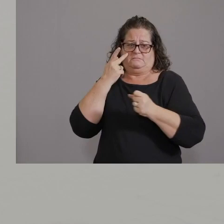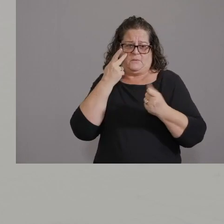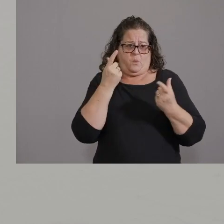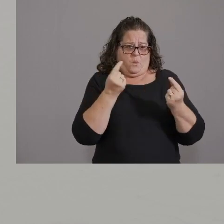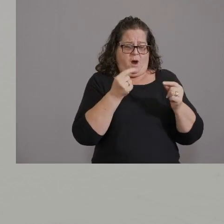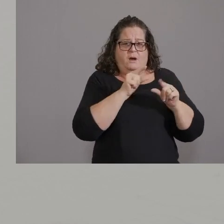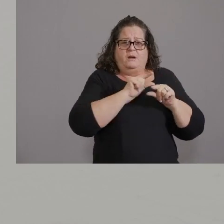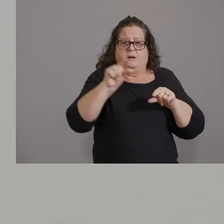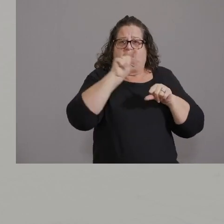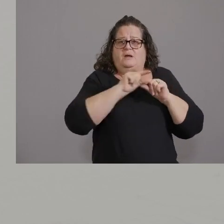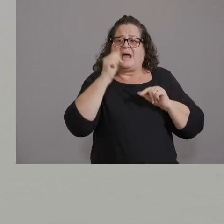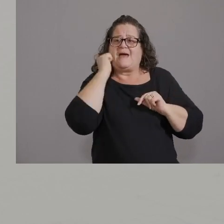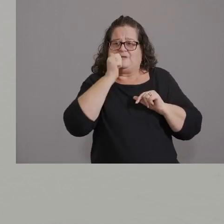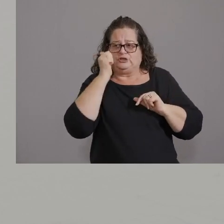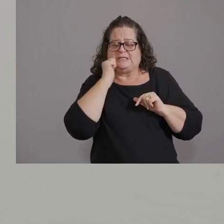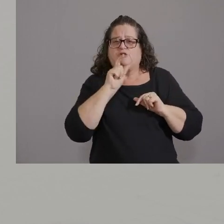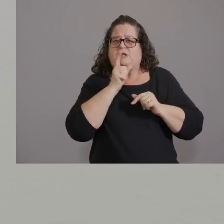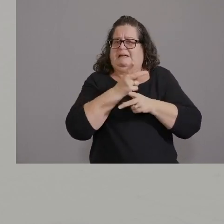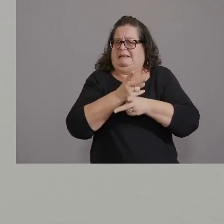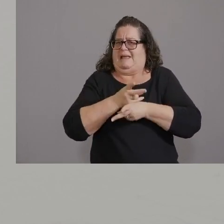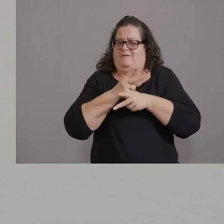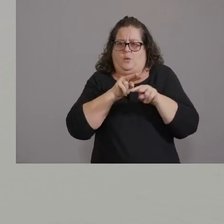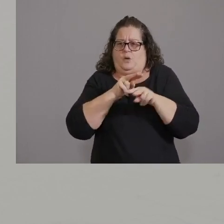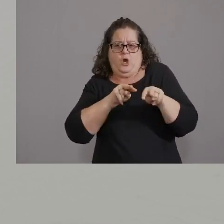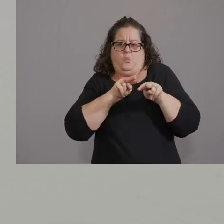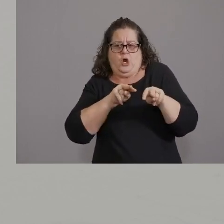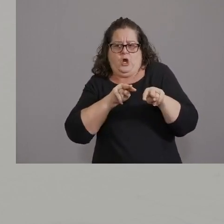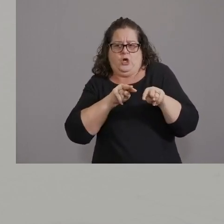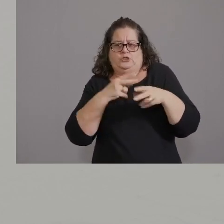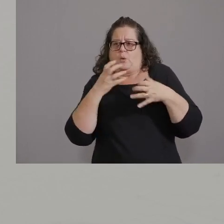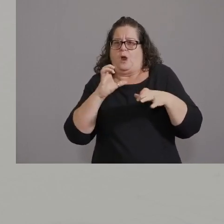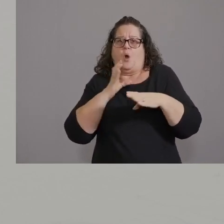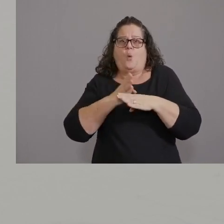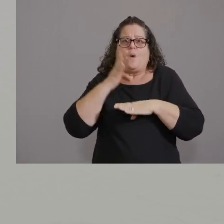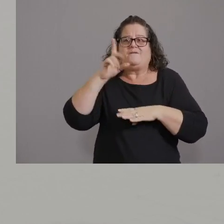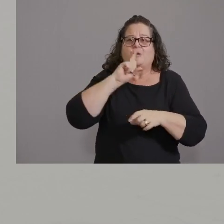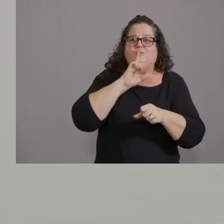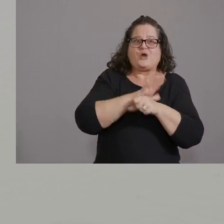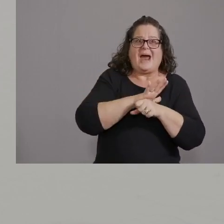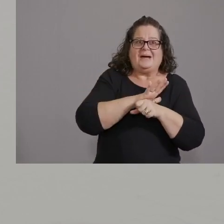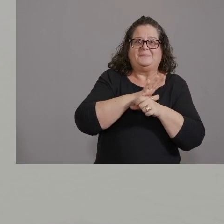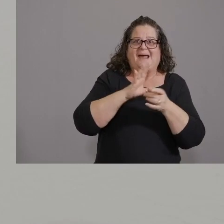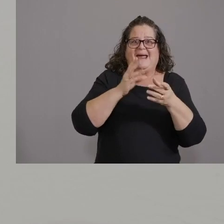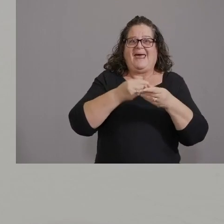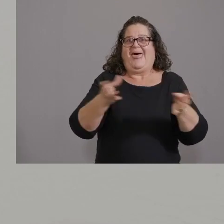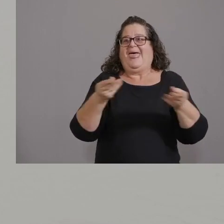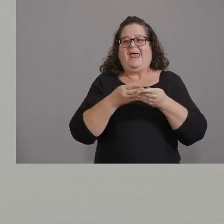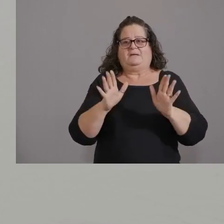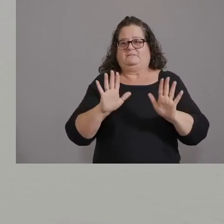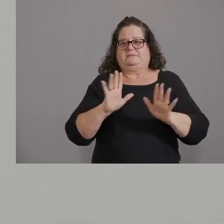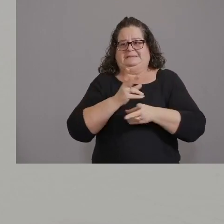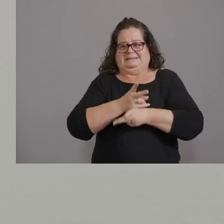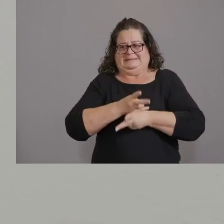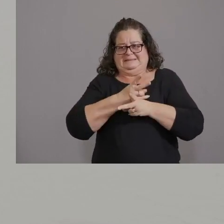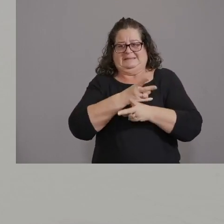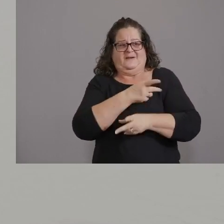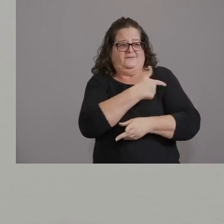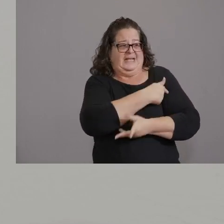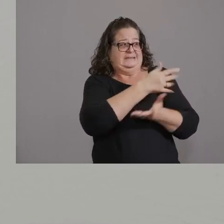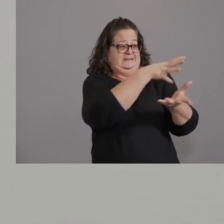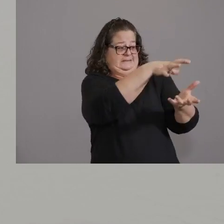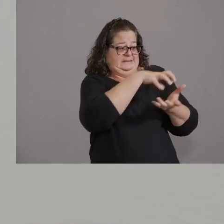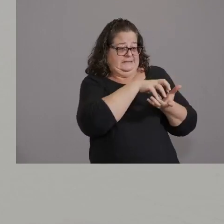want to overpromise anything, and so we are sticking to our vaccine allocation. Now, that being said, that is